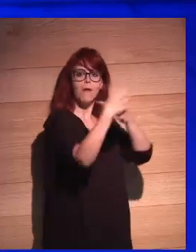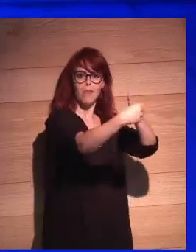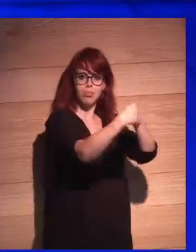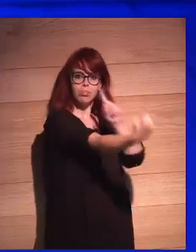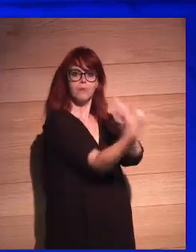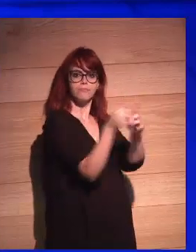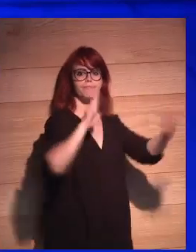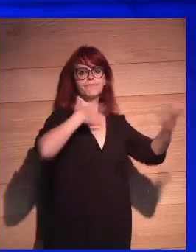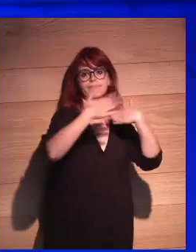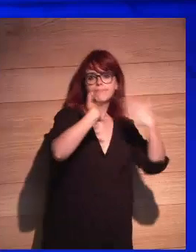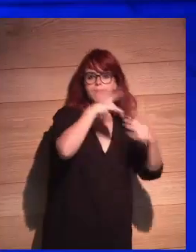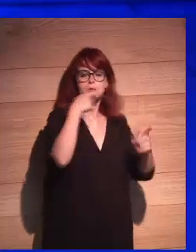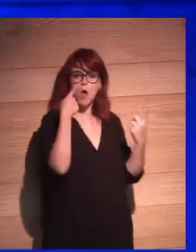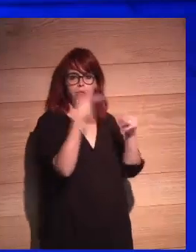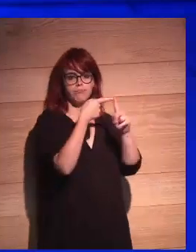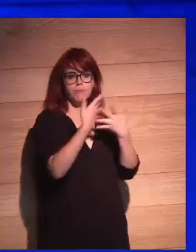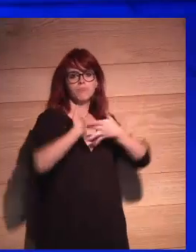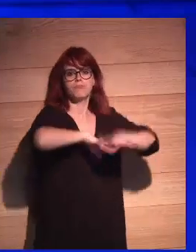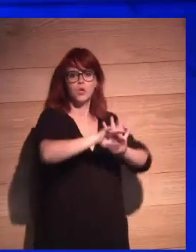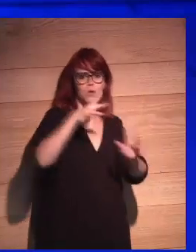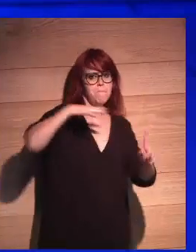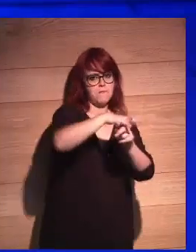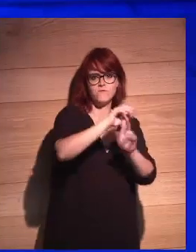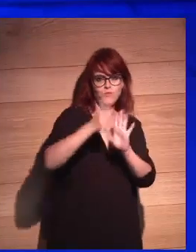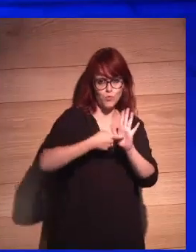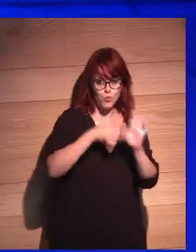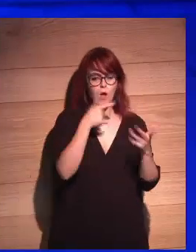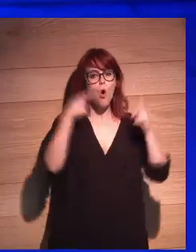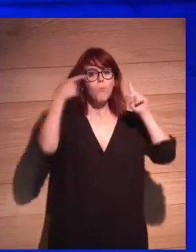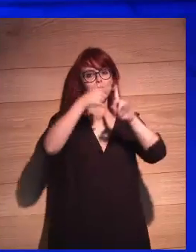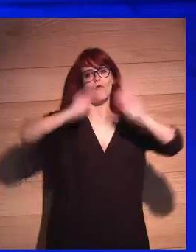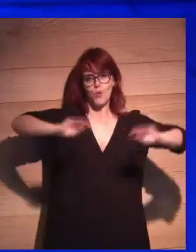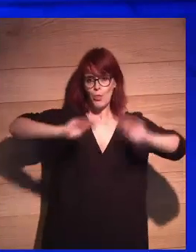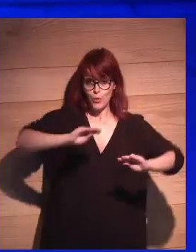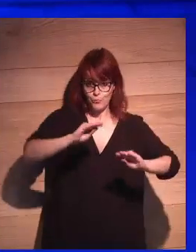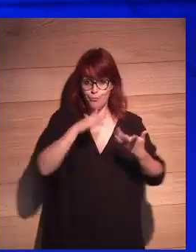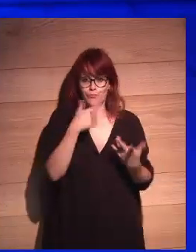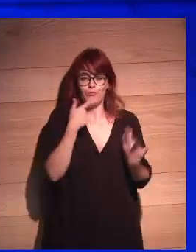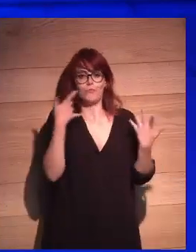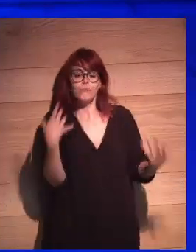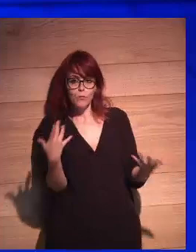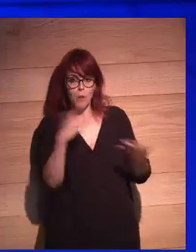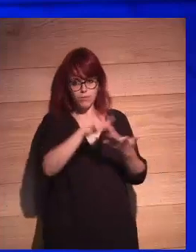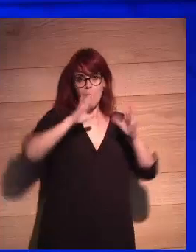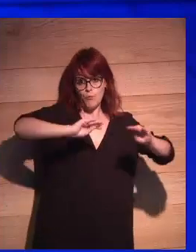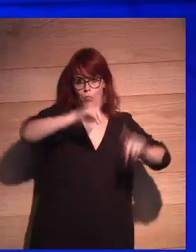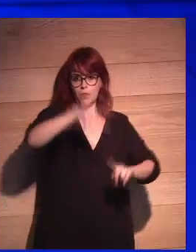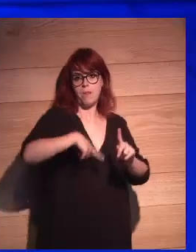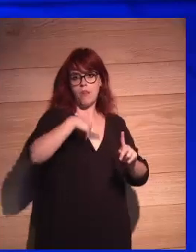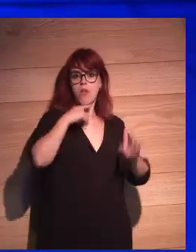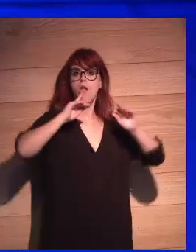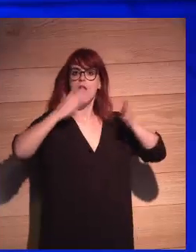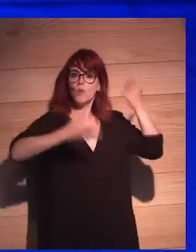load the trucks, they carry the fuel, and they deliver it to the last spot. And they're fully using